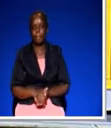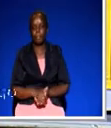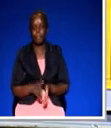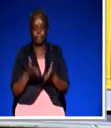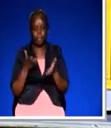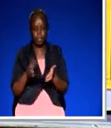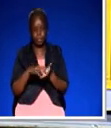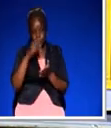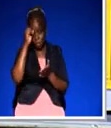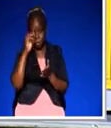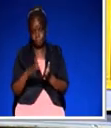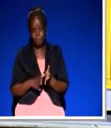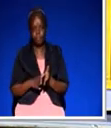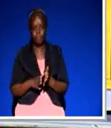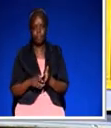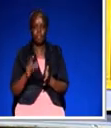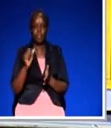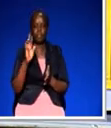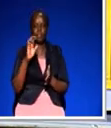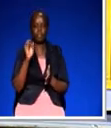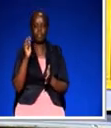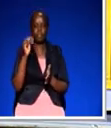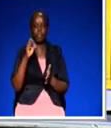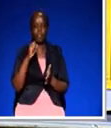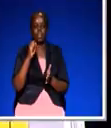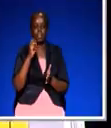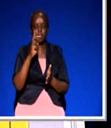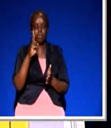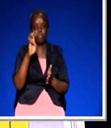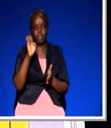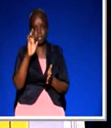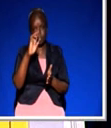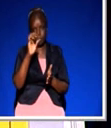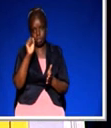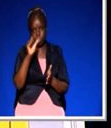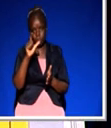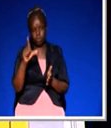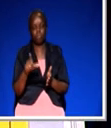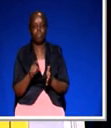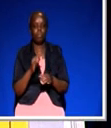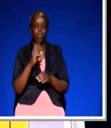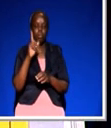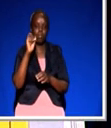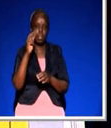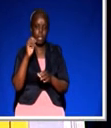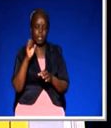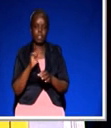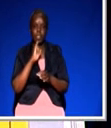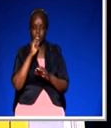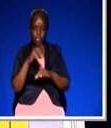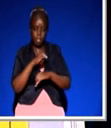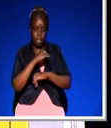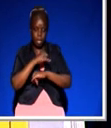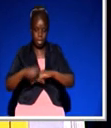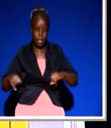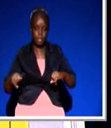Now, a transversal line. A transversal line is a line that